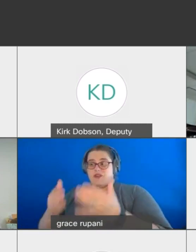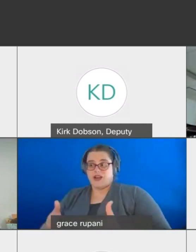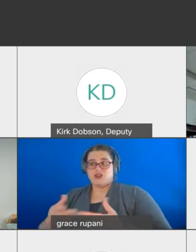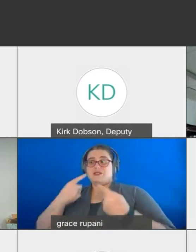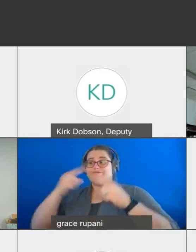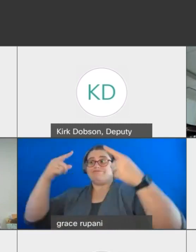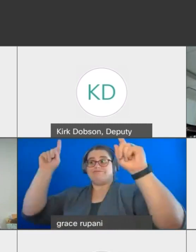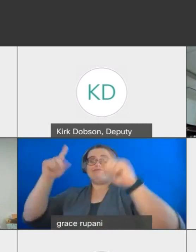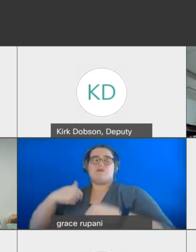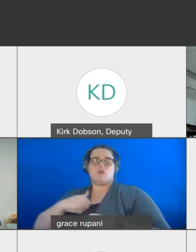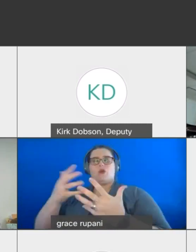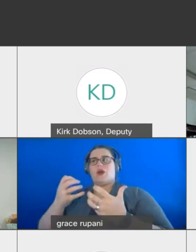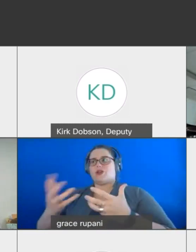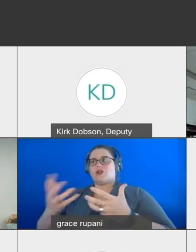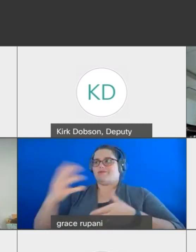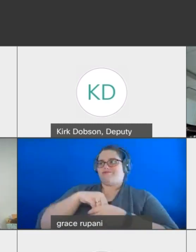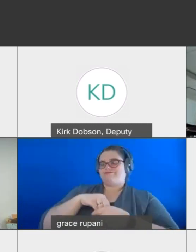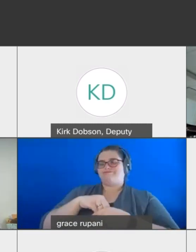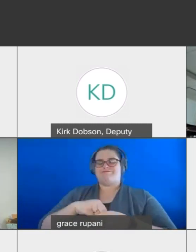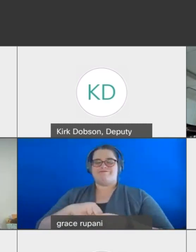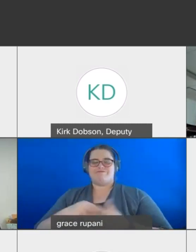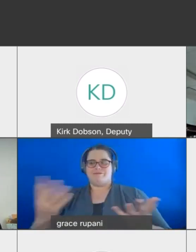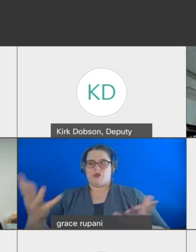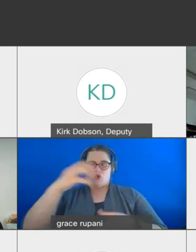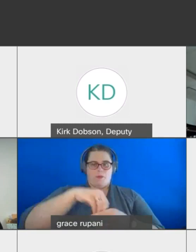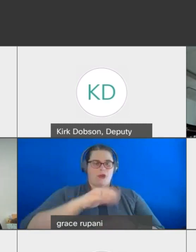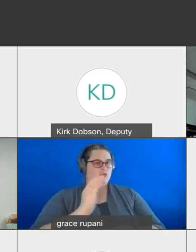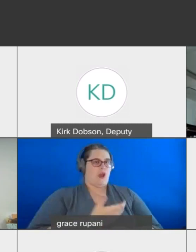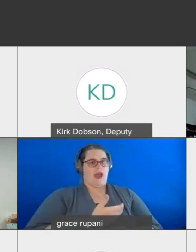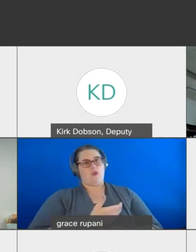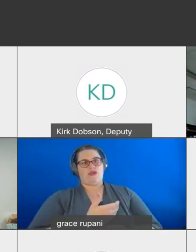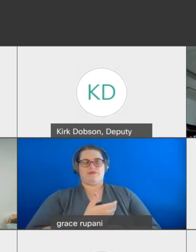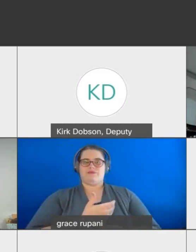who, amongst the people they support, have some really high numbers.